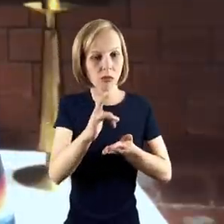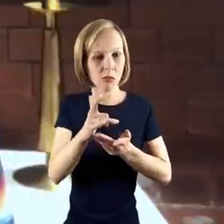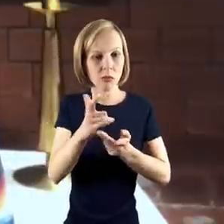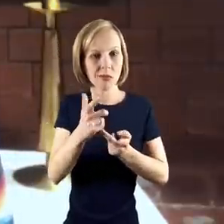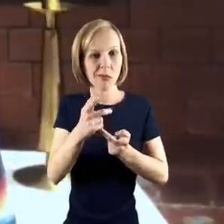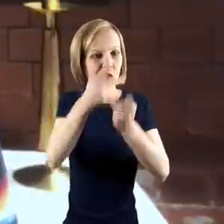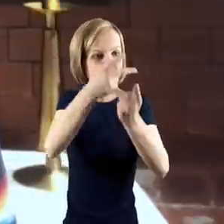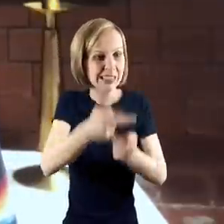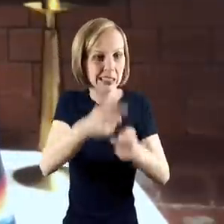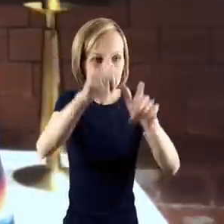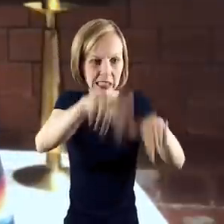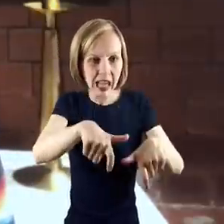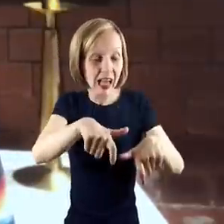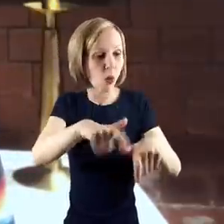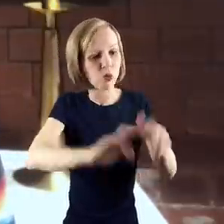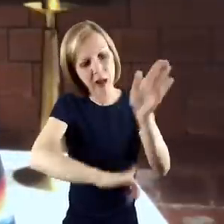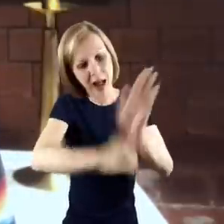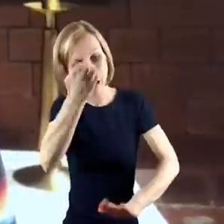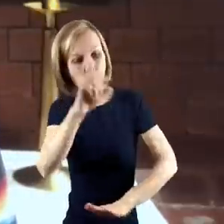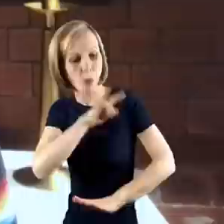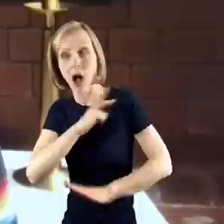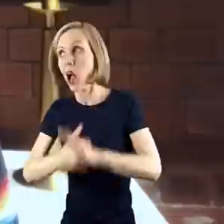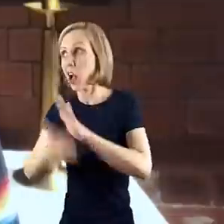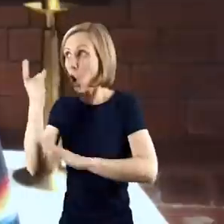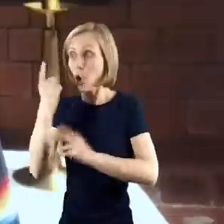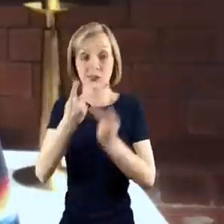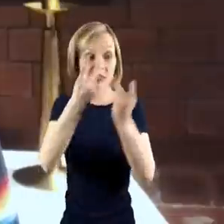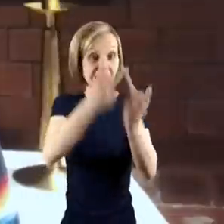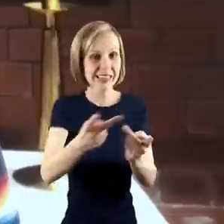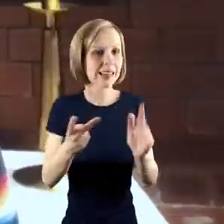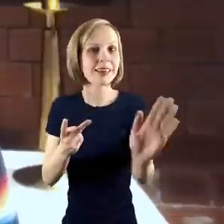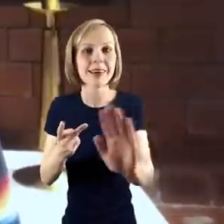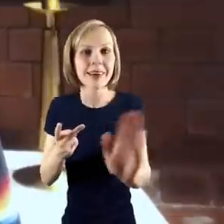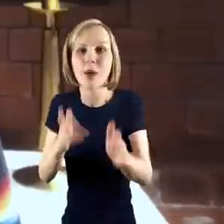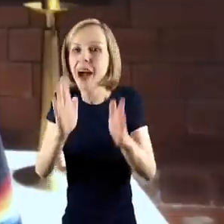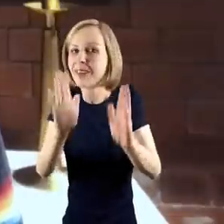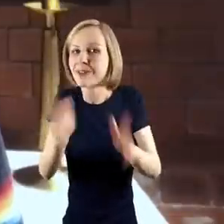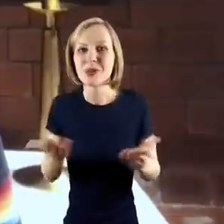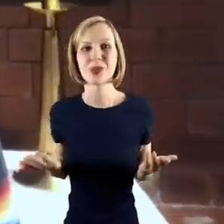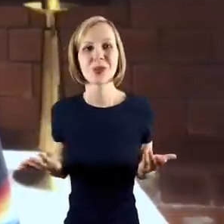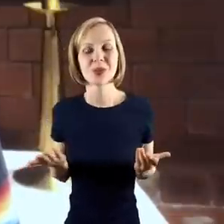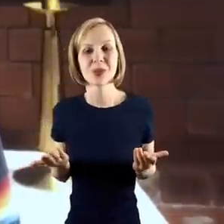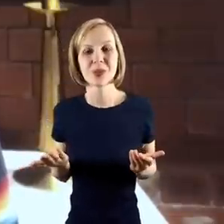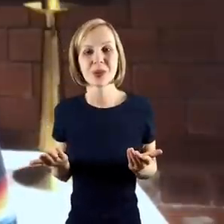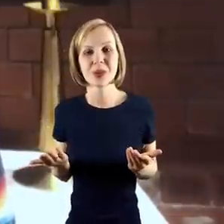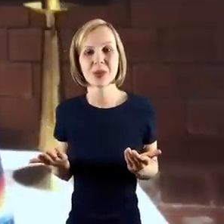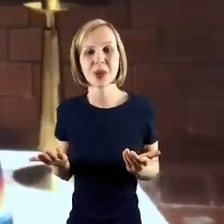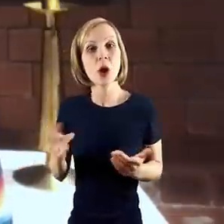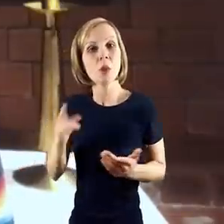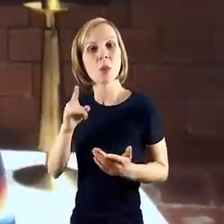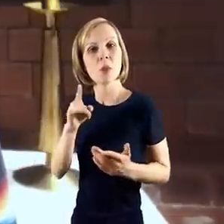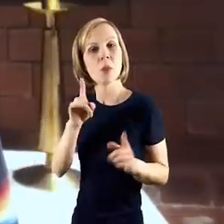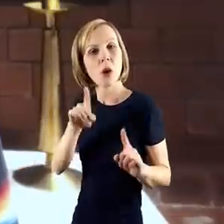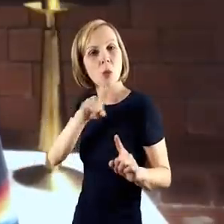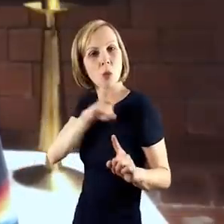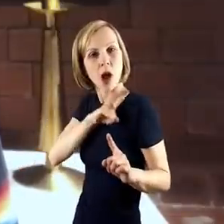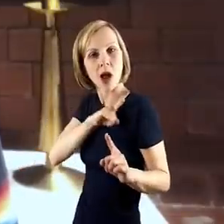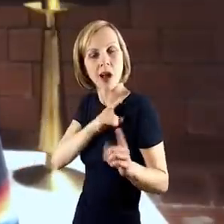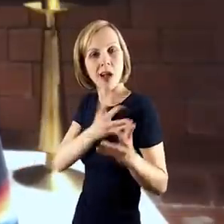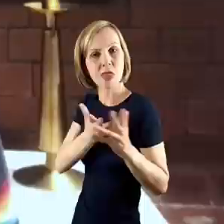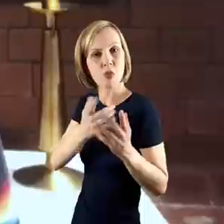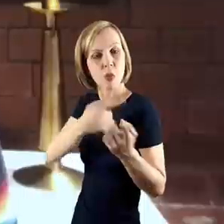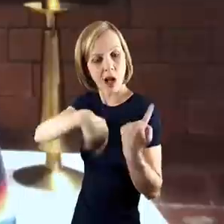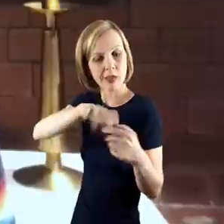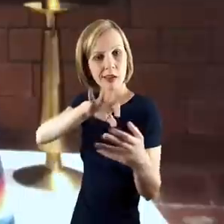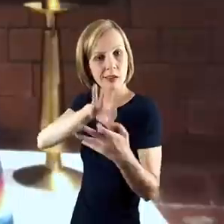guest to make room for God. But because it's amongst others that we can know the